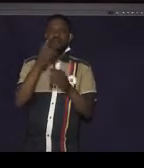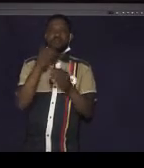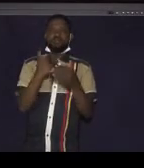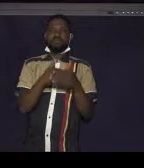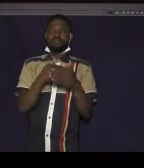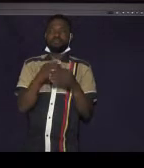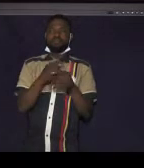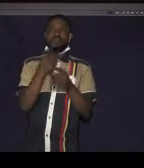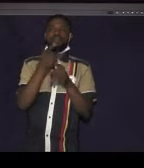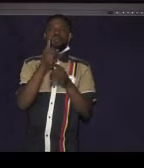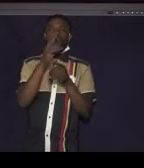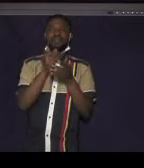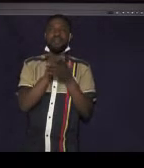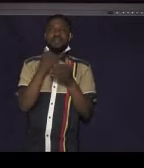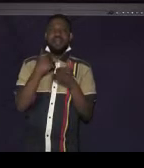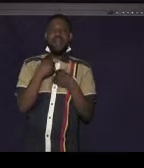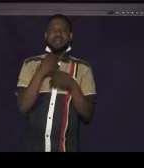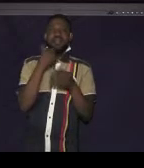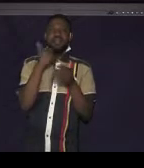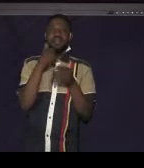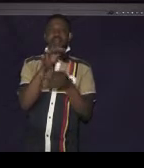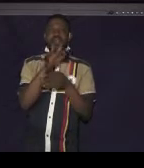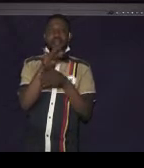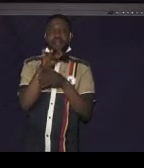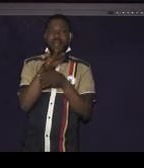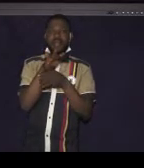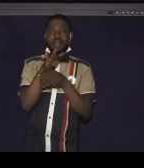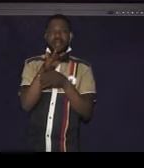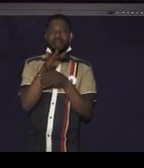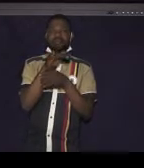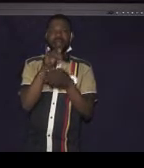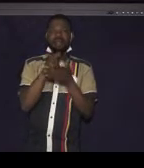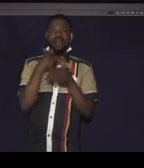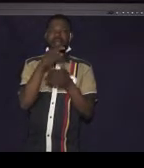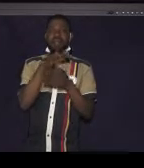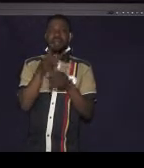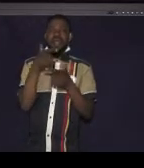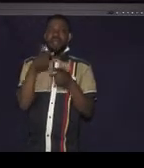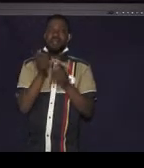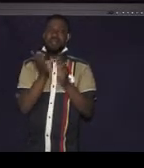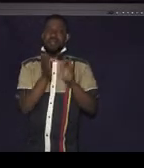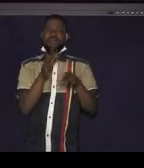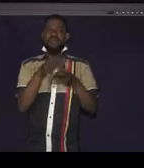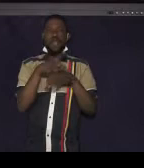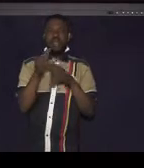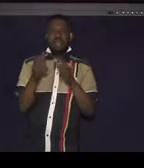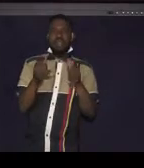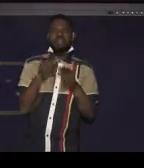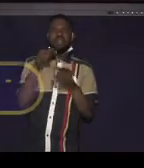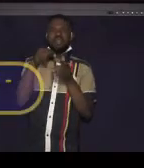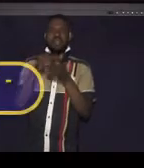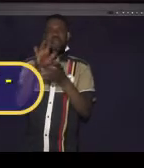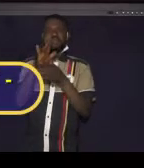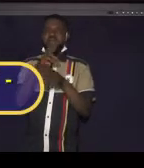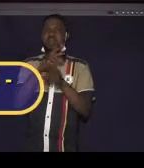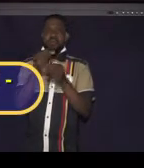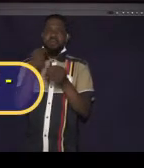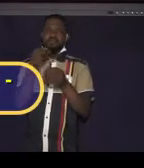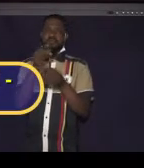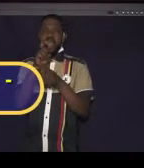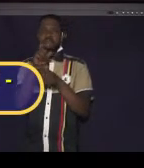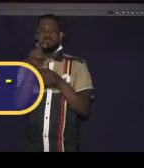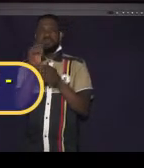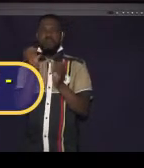only term that is an algebraic term there, the only one that has a letter. Let's leave it on the left. This one does not have a letter. Let's take it to the